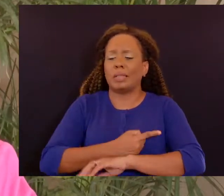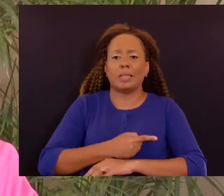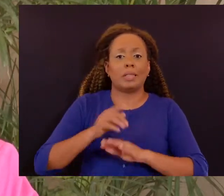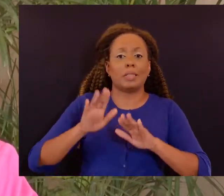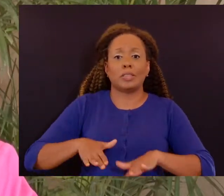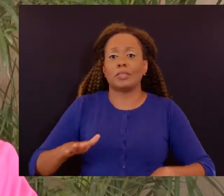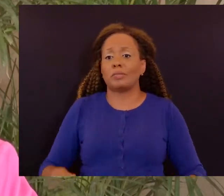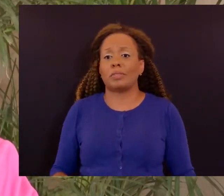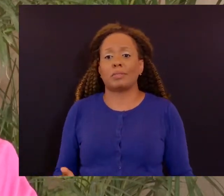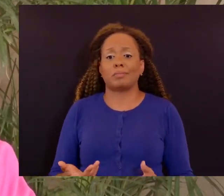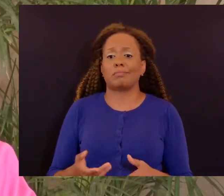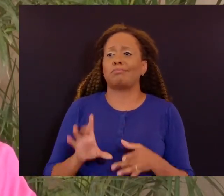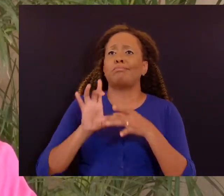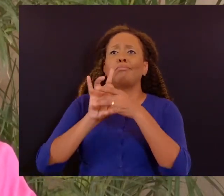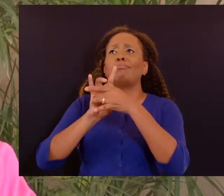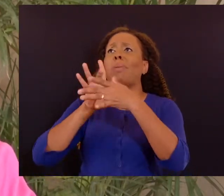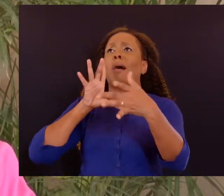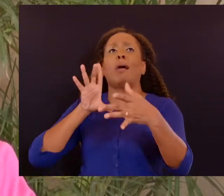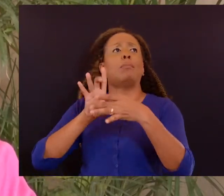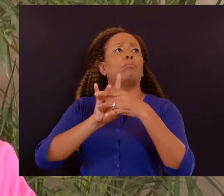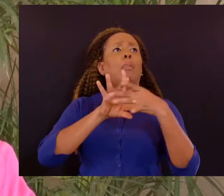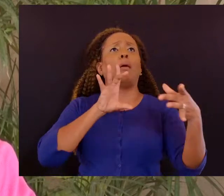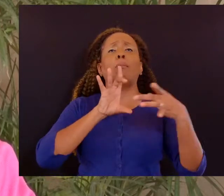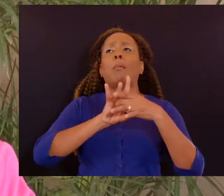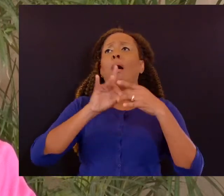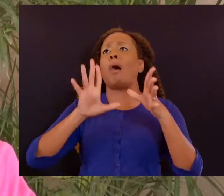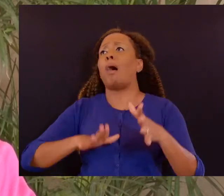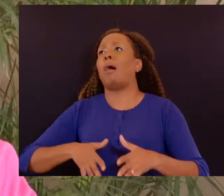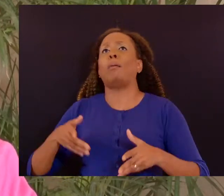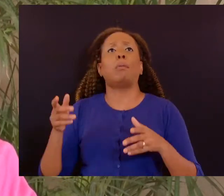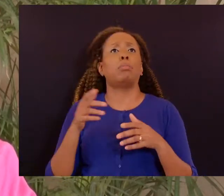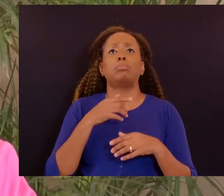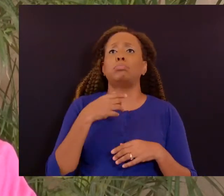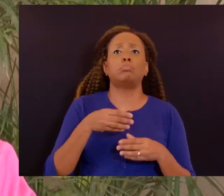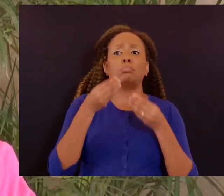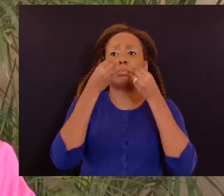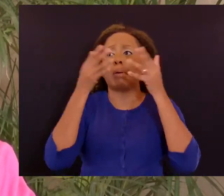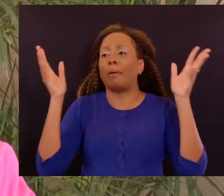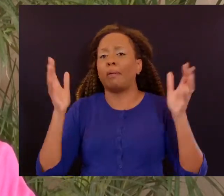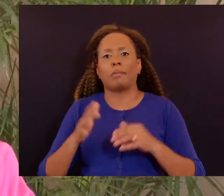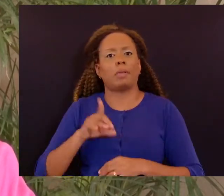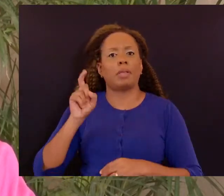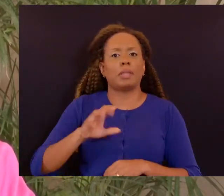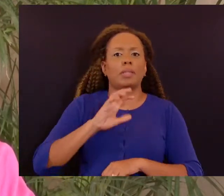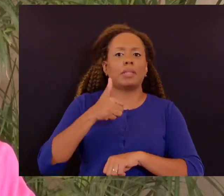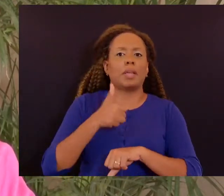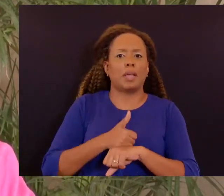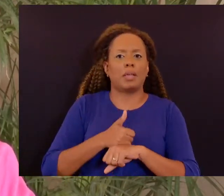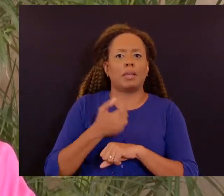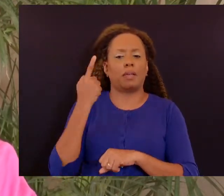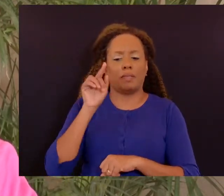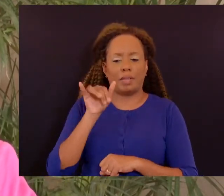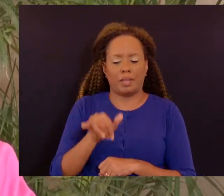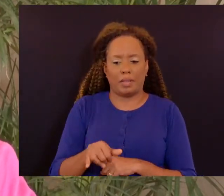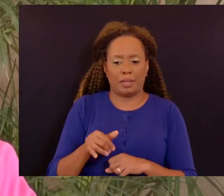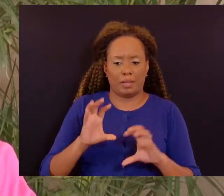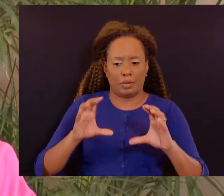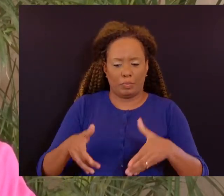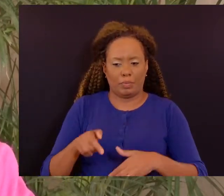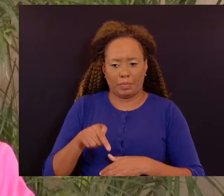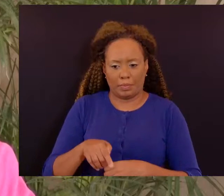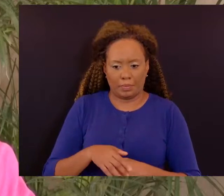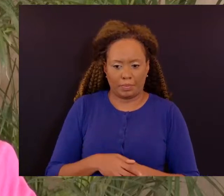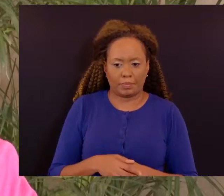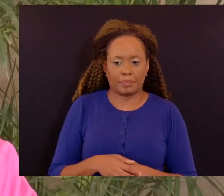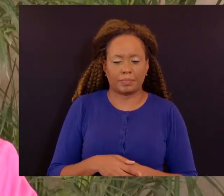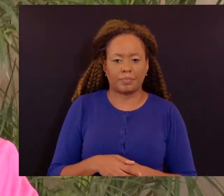totally disengaged from what is happening. We also need to put programming in place to address the needs of those children.